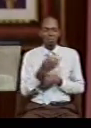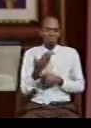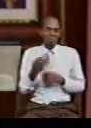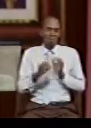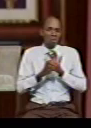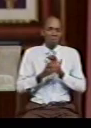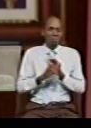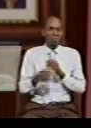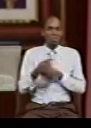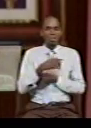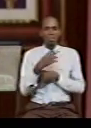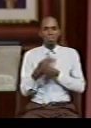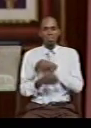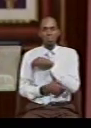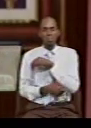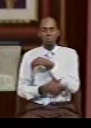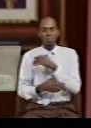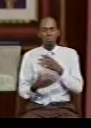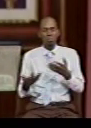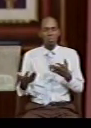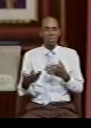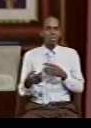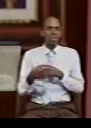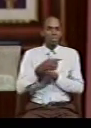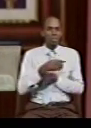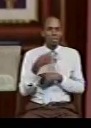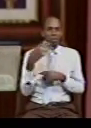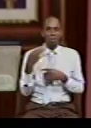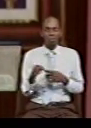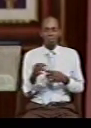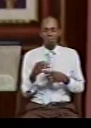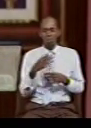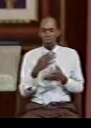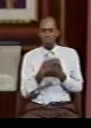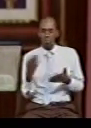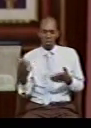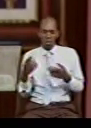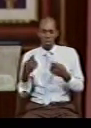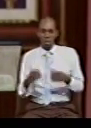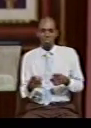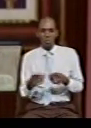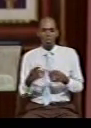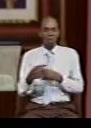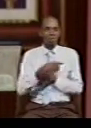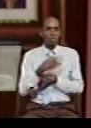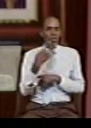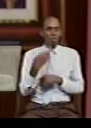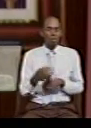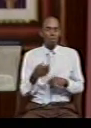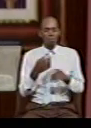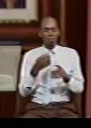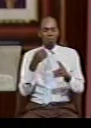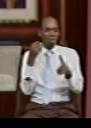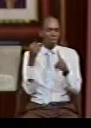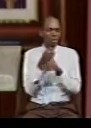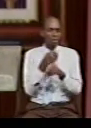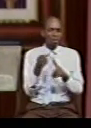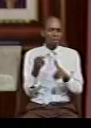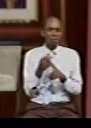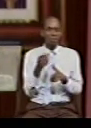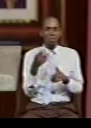day of calamity, the day of arrows and attacks, and the days